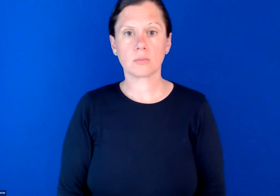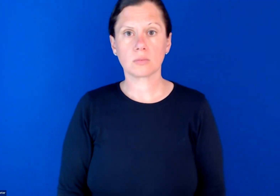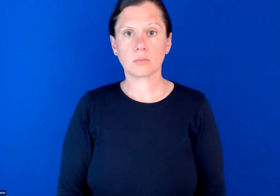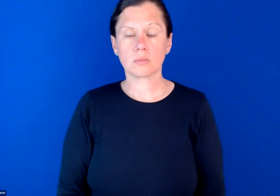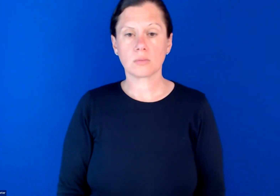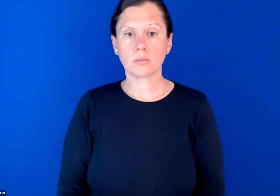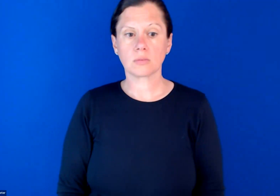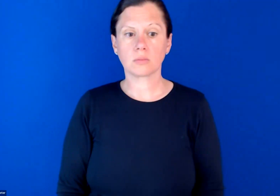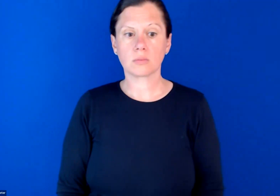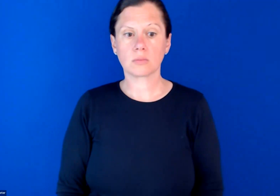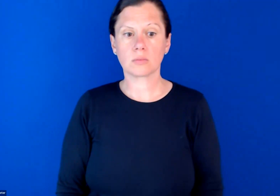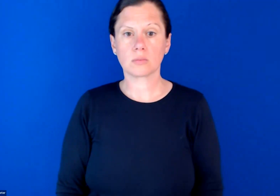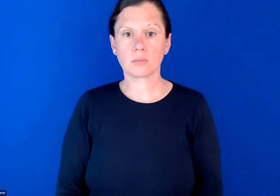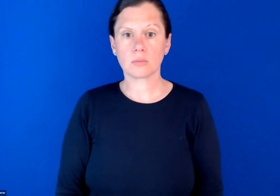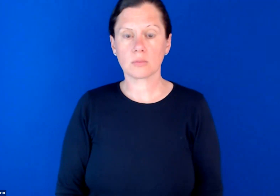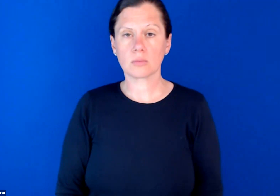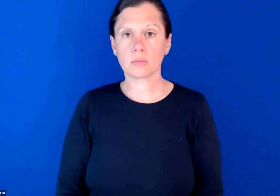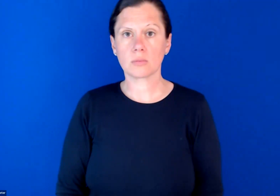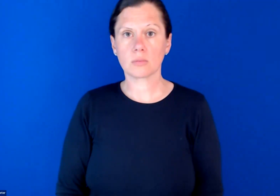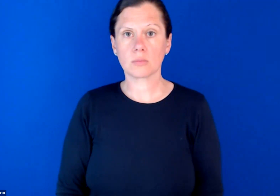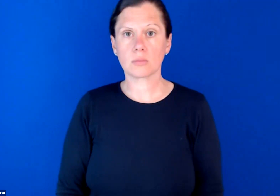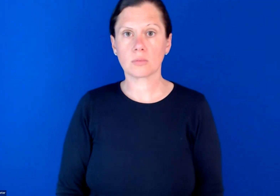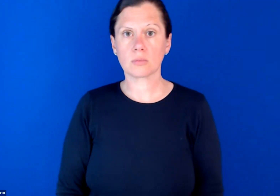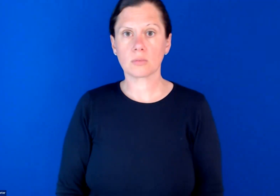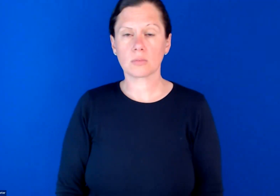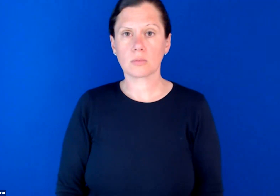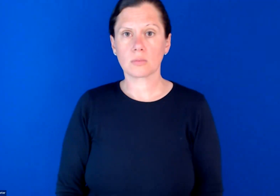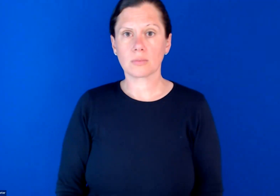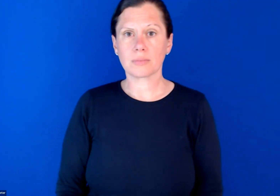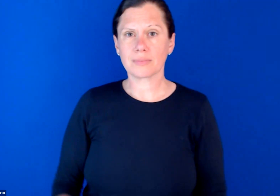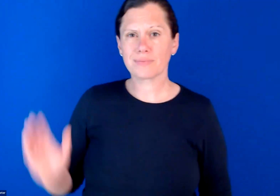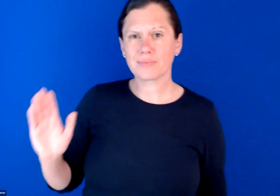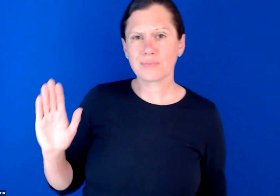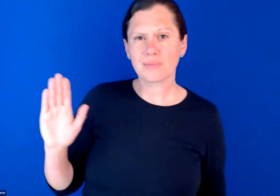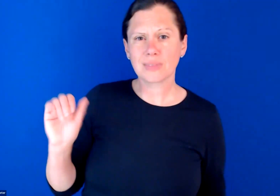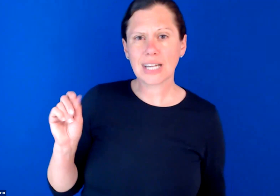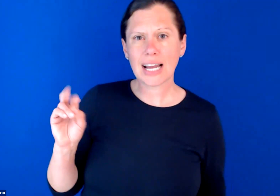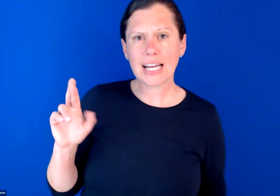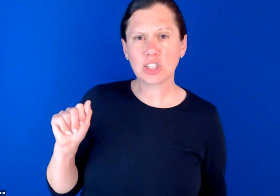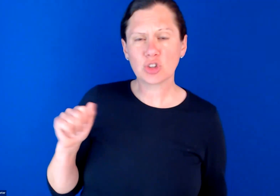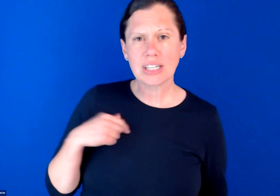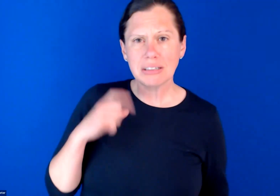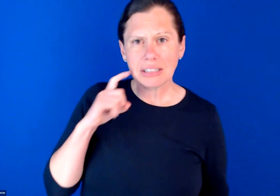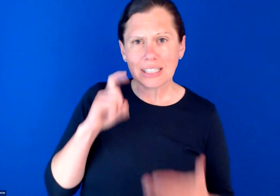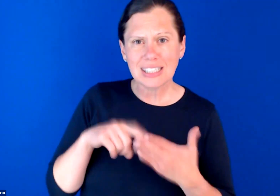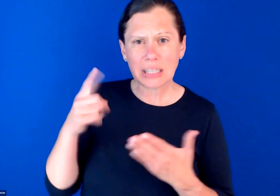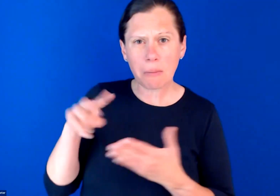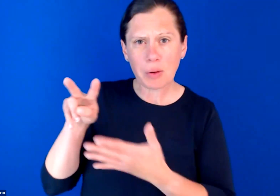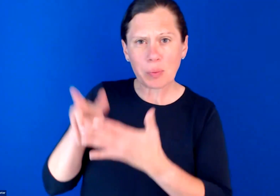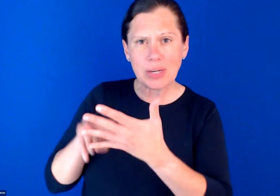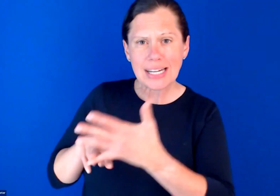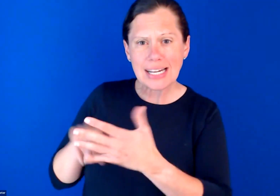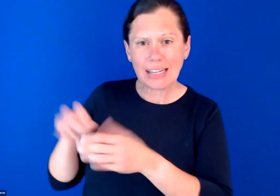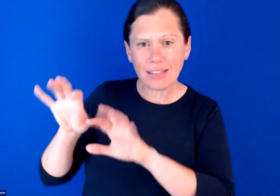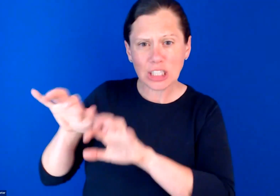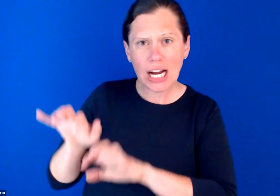All right, is someone gonna read these, or should I read these, Sam? I don't know how you typically do it.